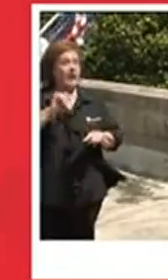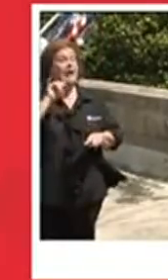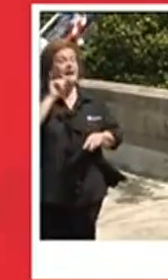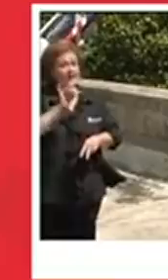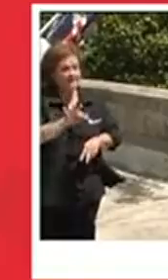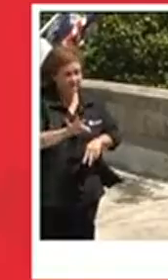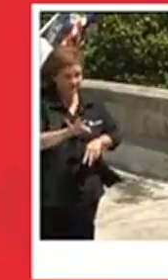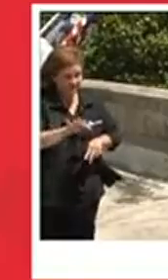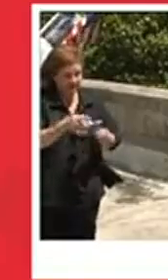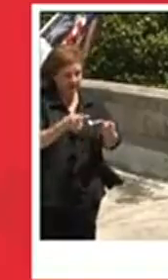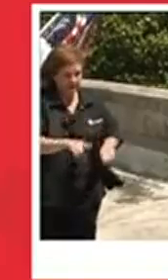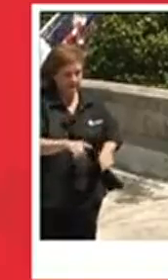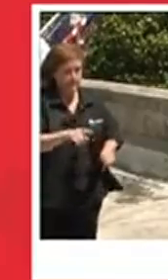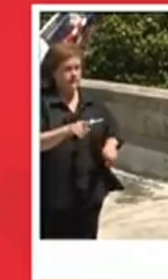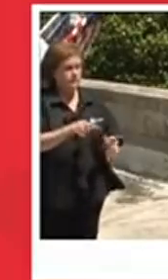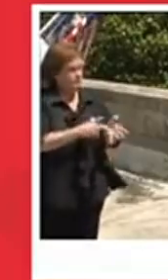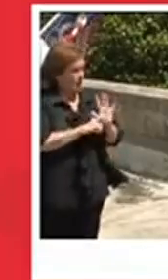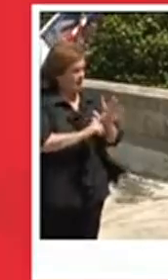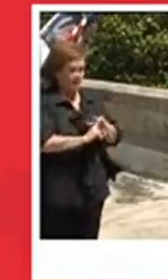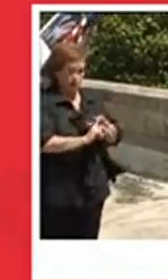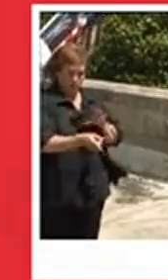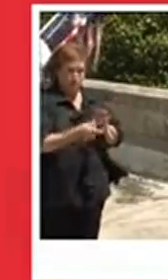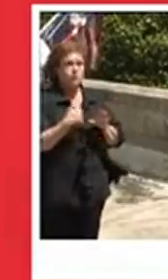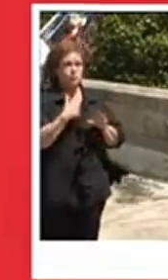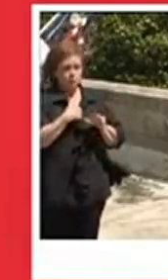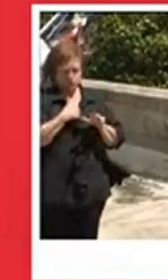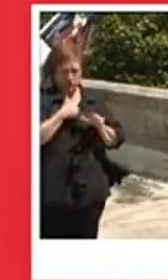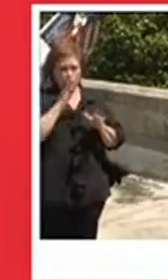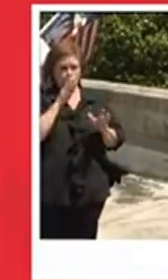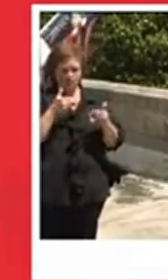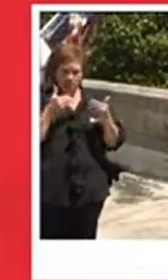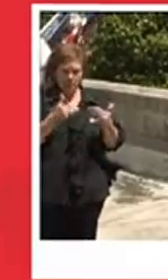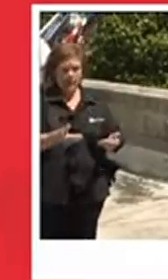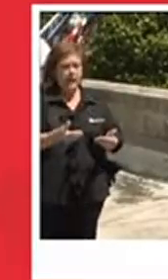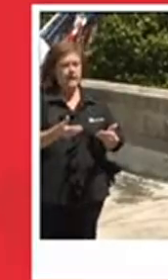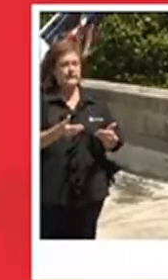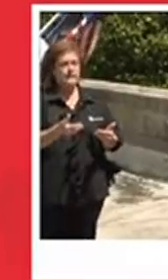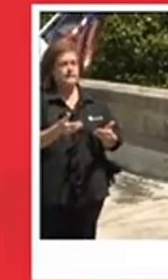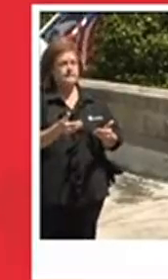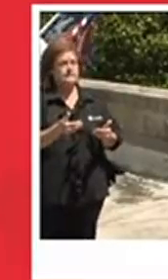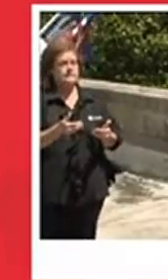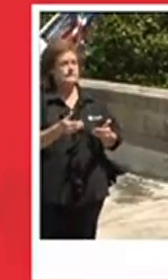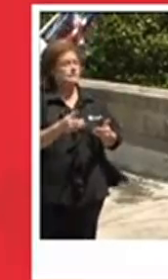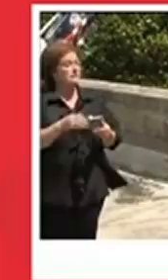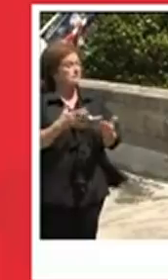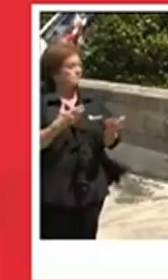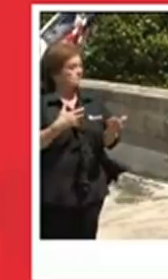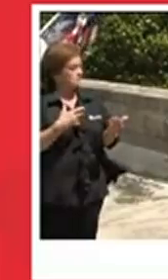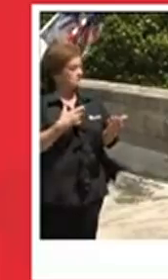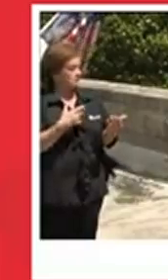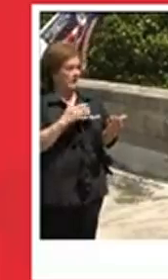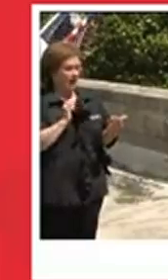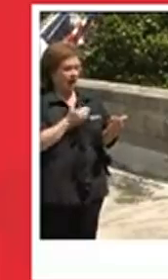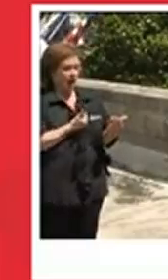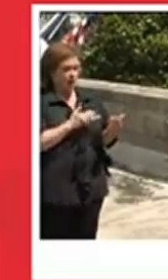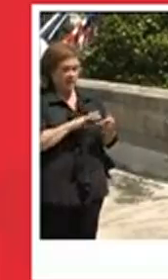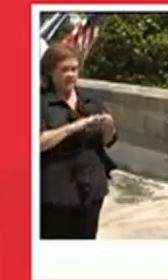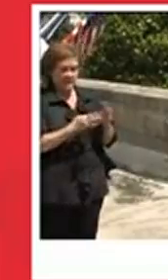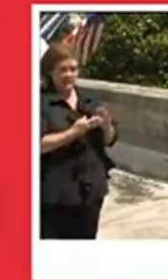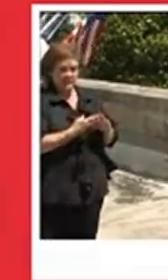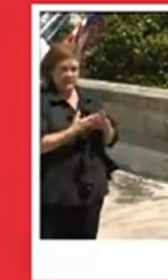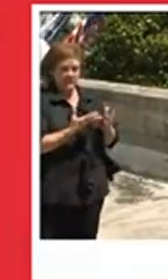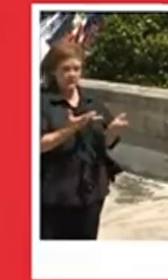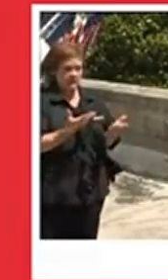for an evacuation, we will do that. And as far as the city is concerned, our